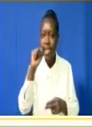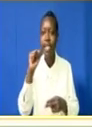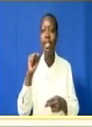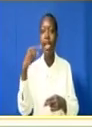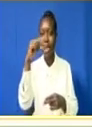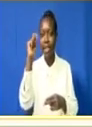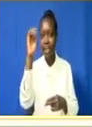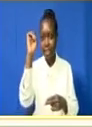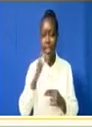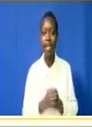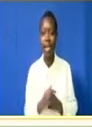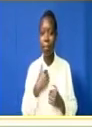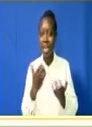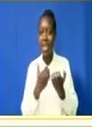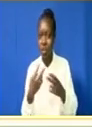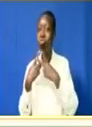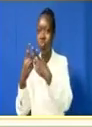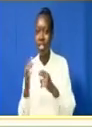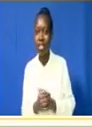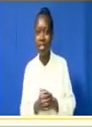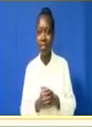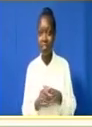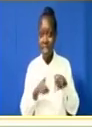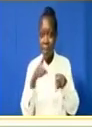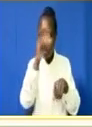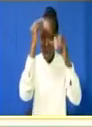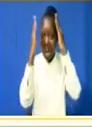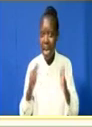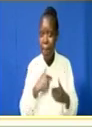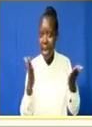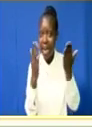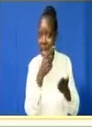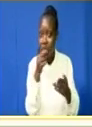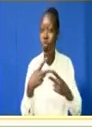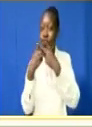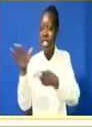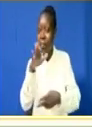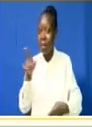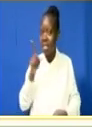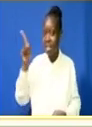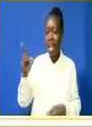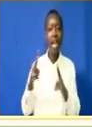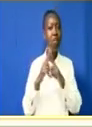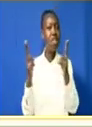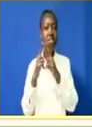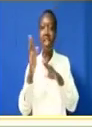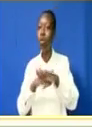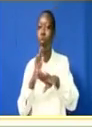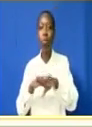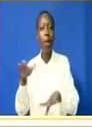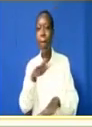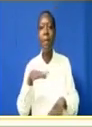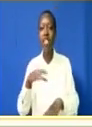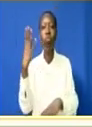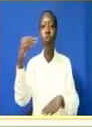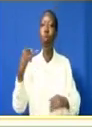do. And my learner. Visit the place. Yes. Very nice. That is really a very nice place. You go hiking. Yeah. You go